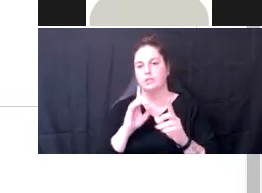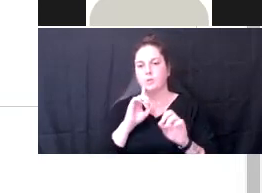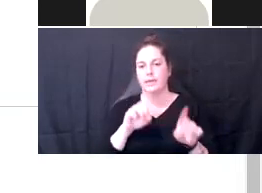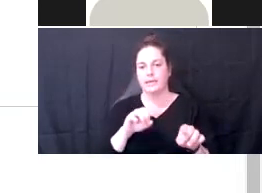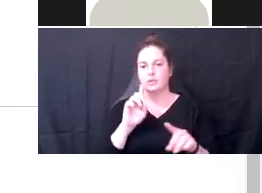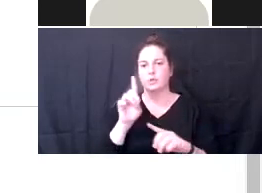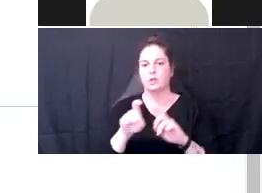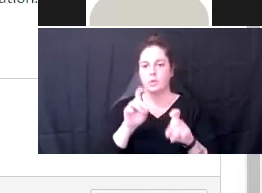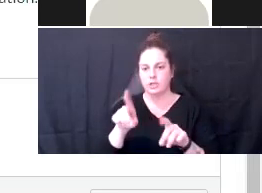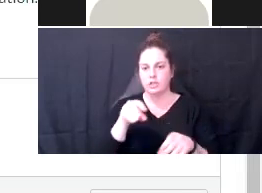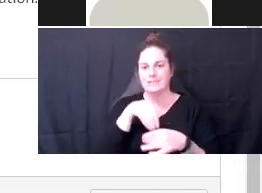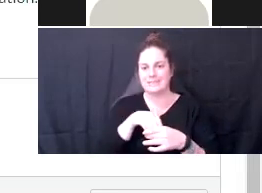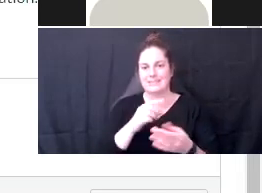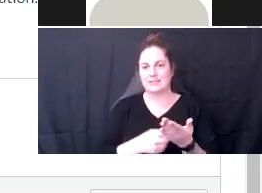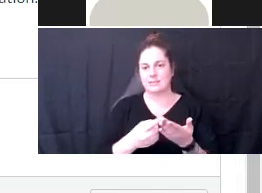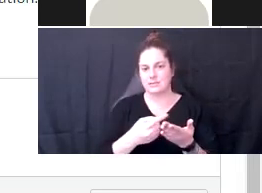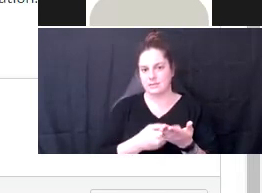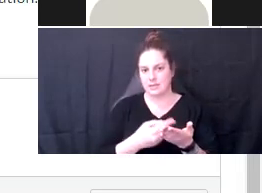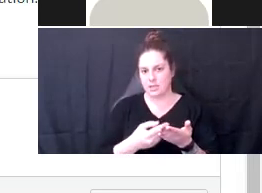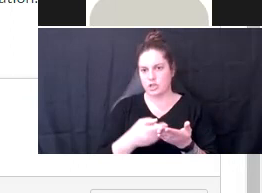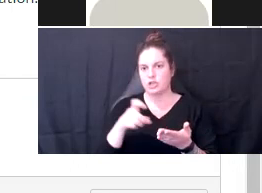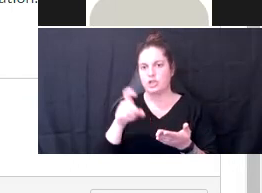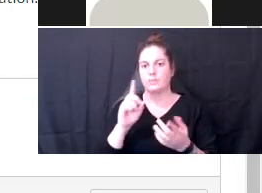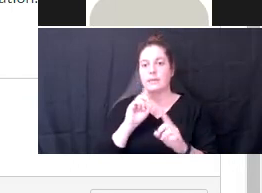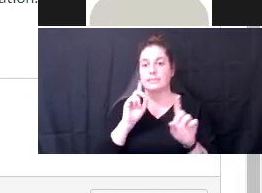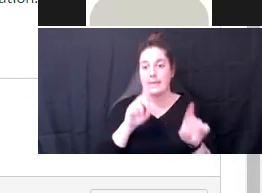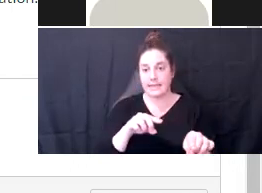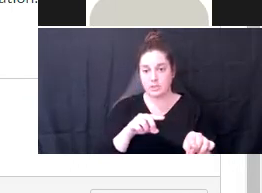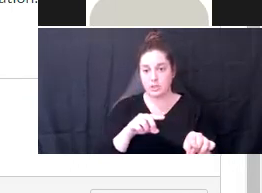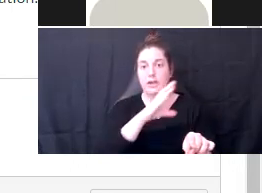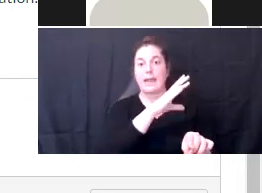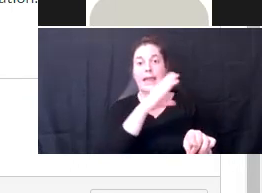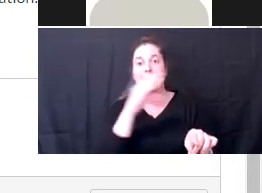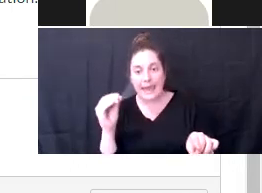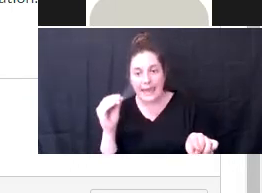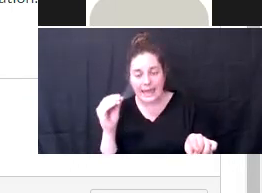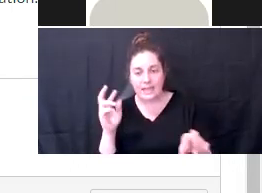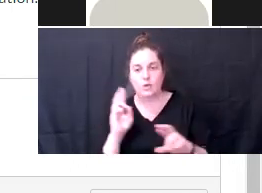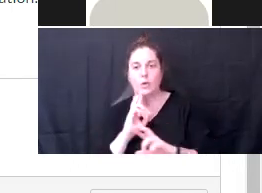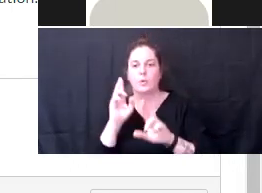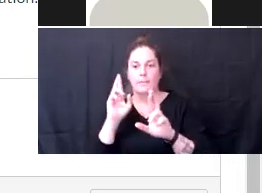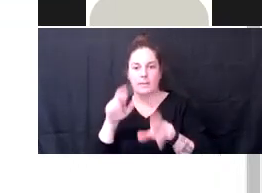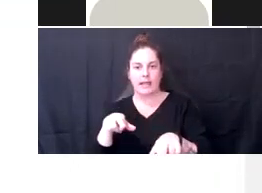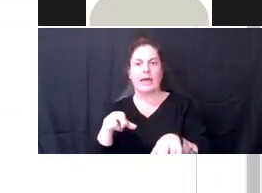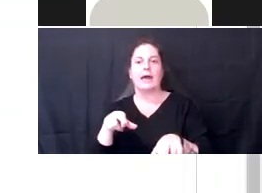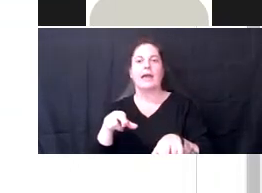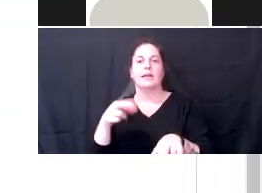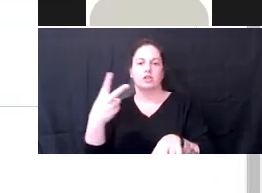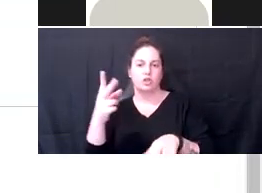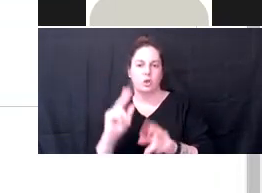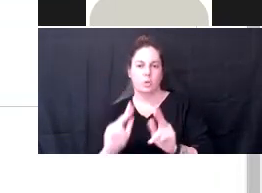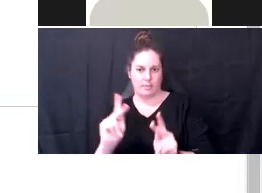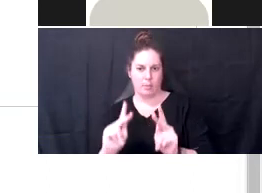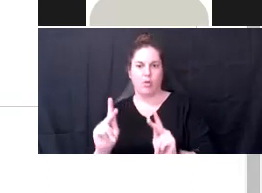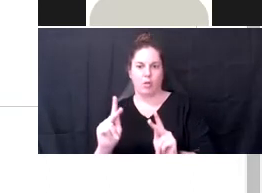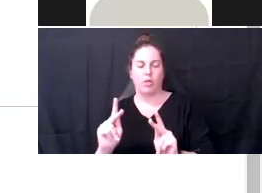discussion, and you have to answer these questions and then reply to 2 of your classmates. And then